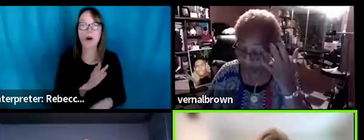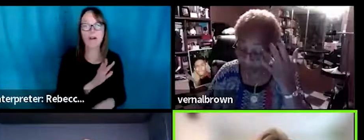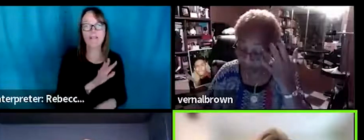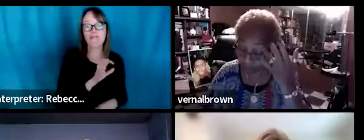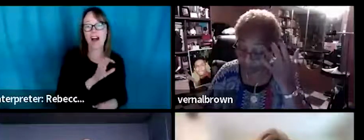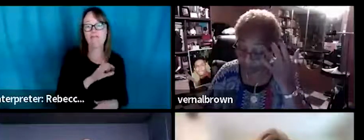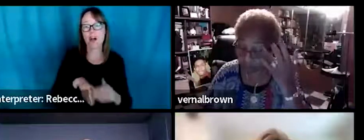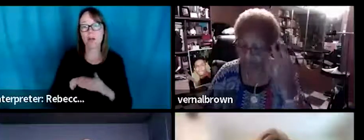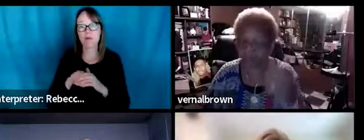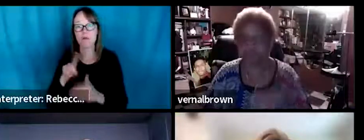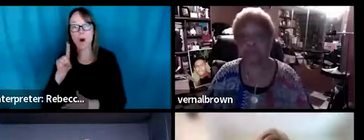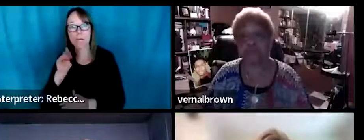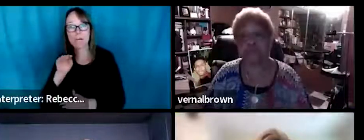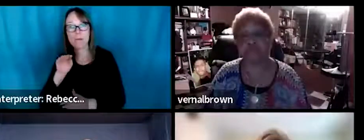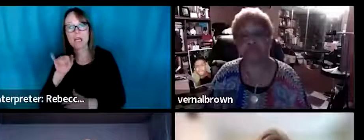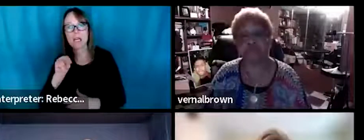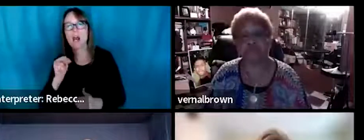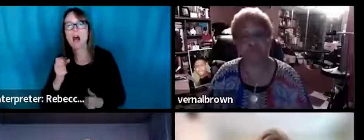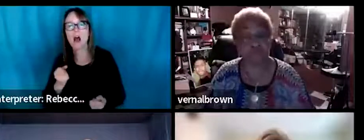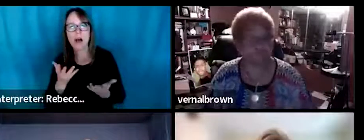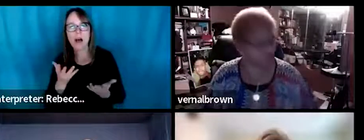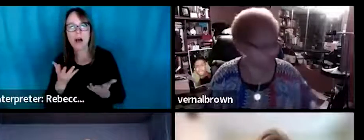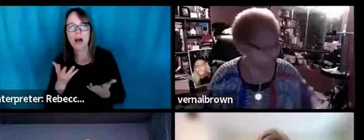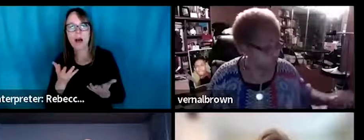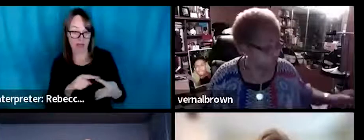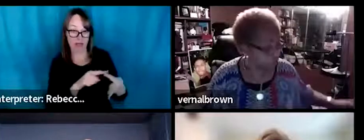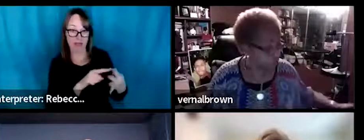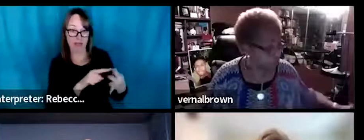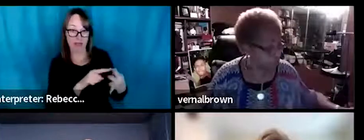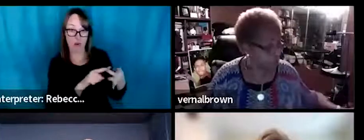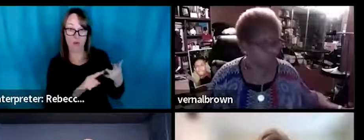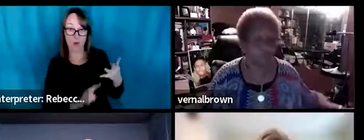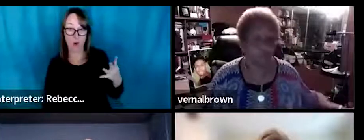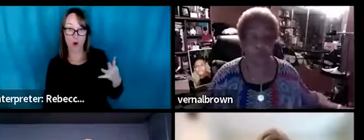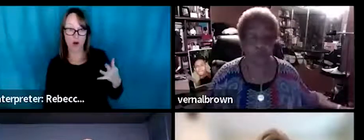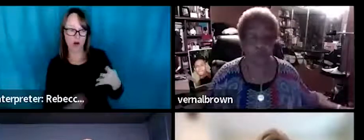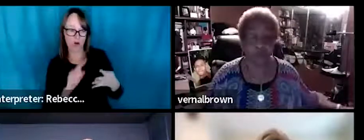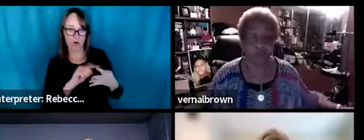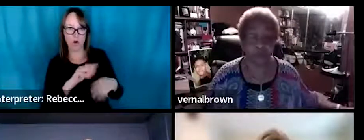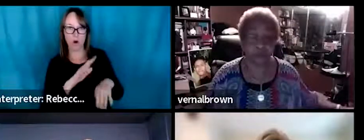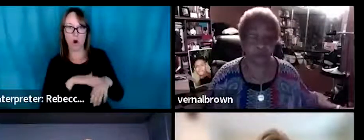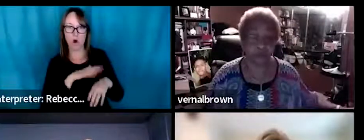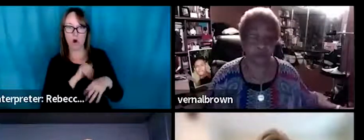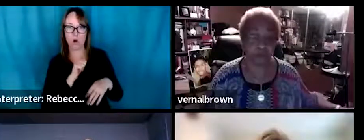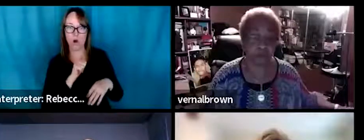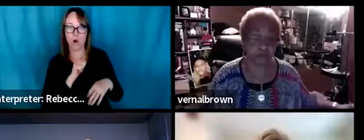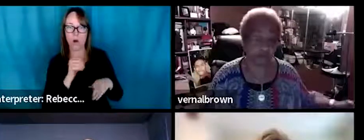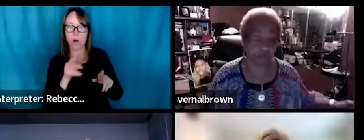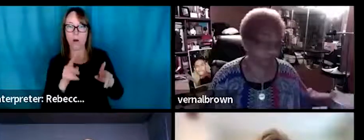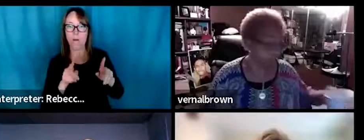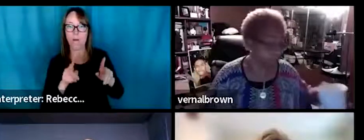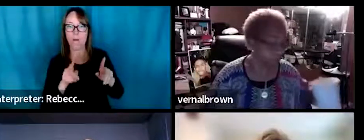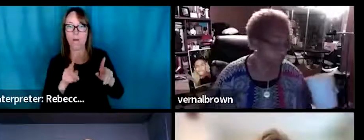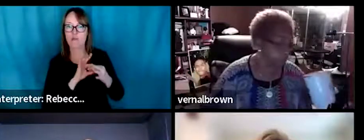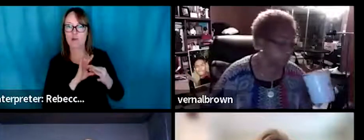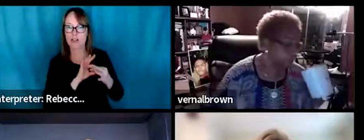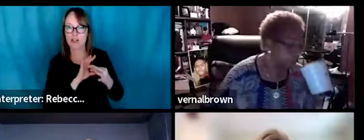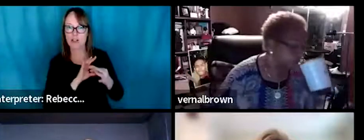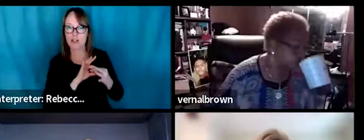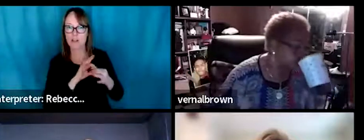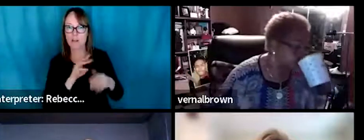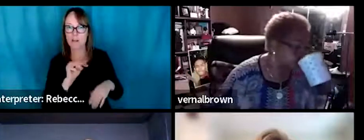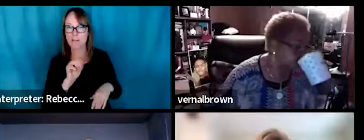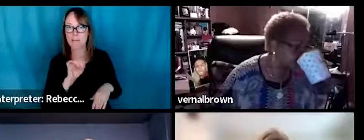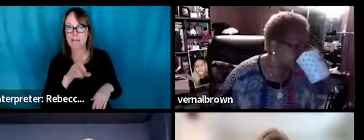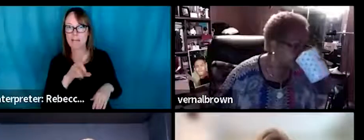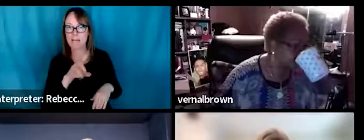So the four that are on the list, one was the on-call public relations and media service contract with the Hauser Group.